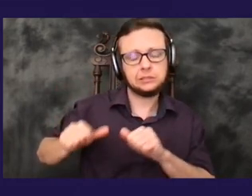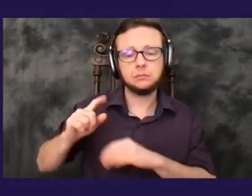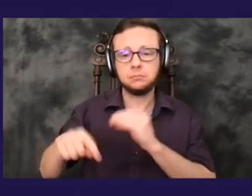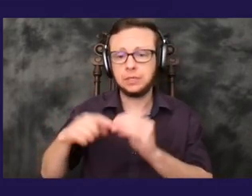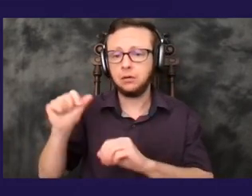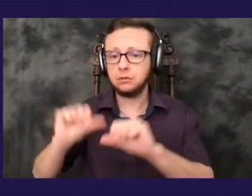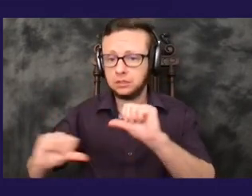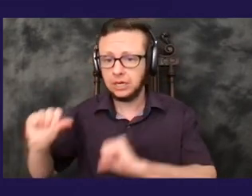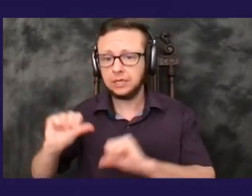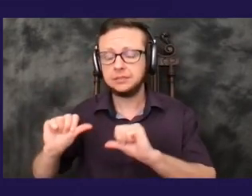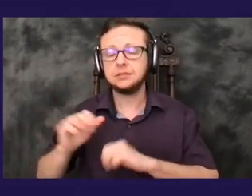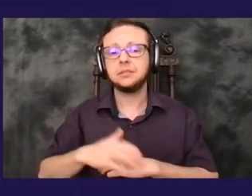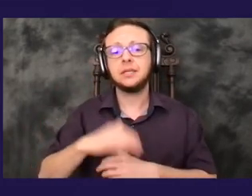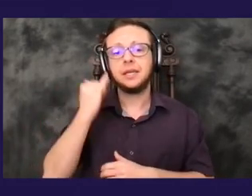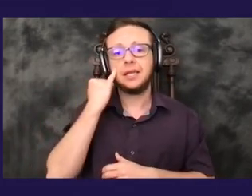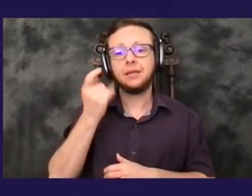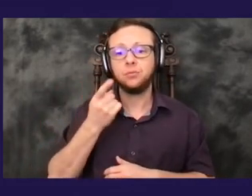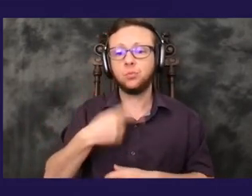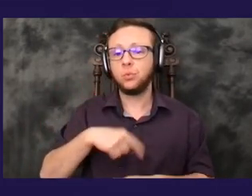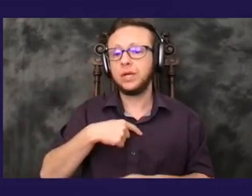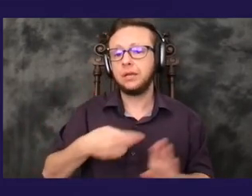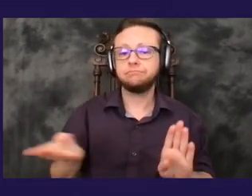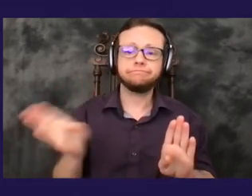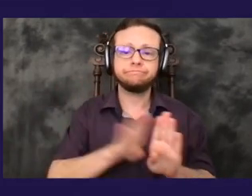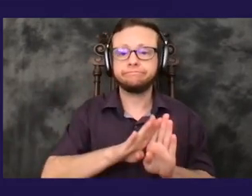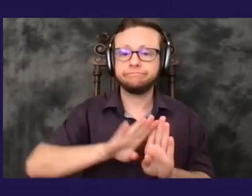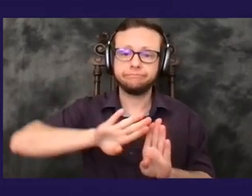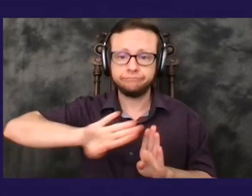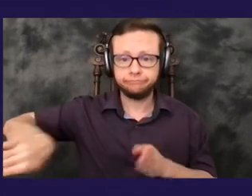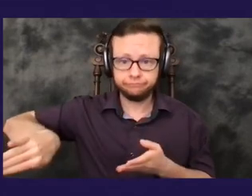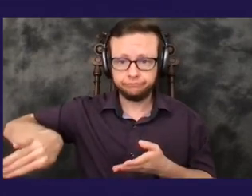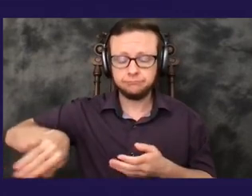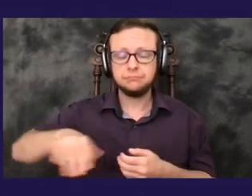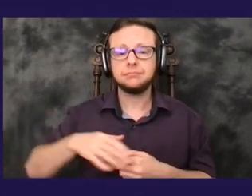keep closing the door and saying, this is just,